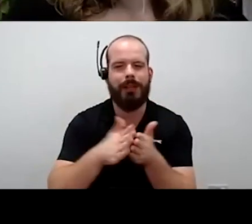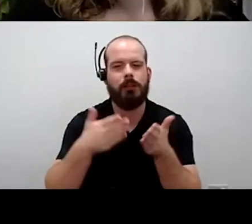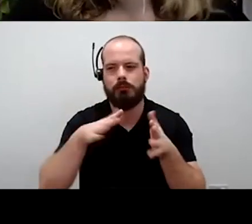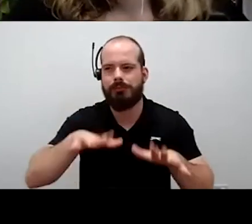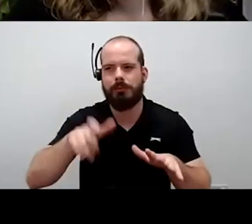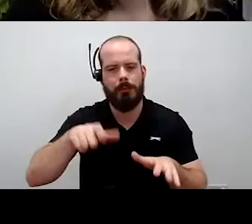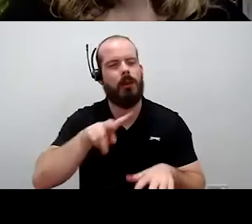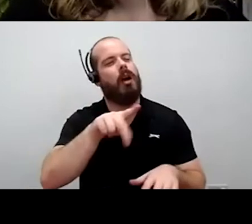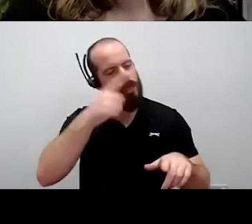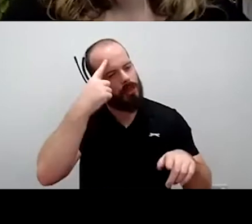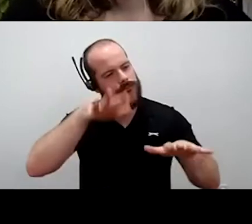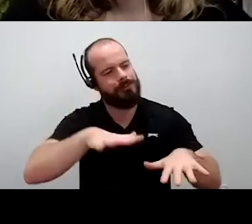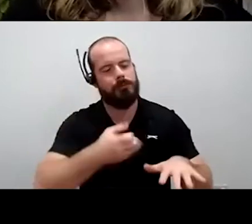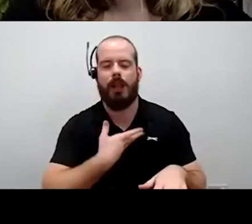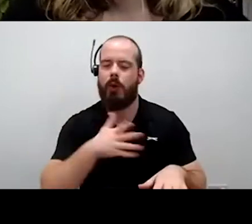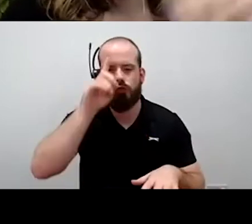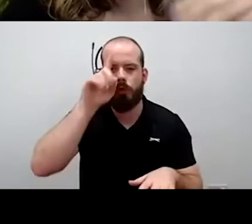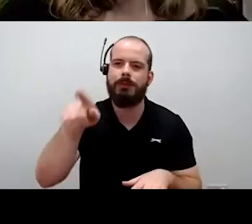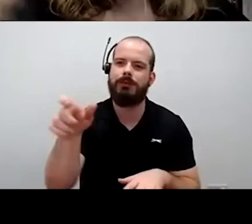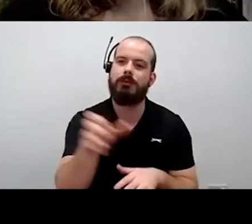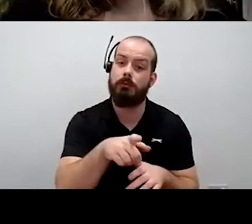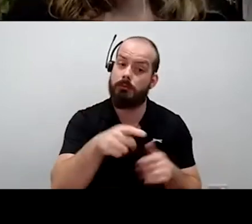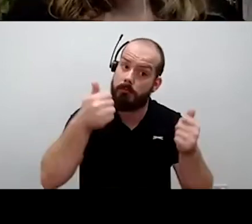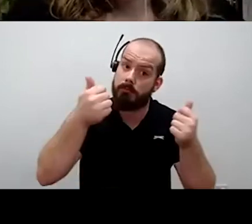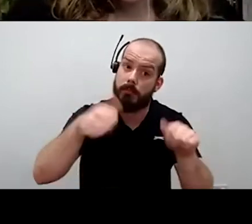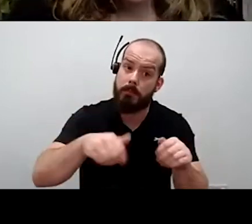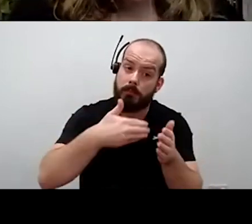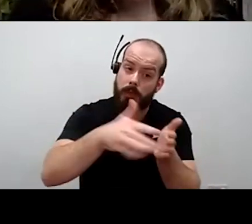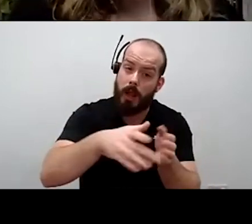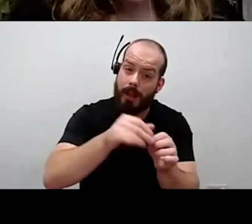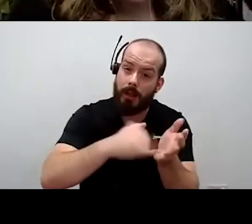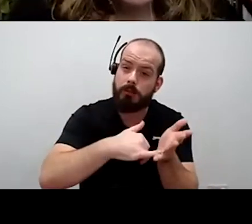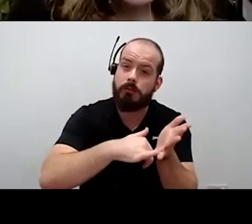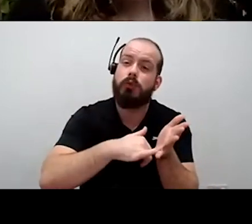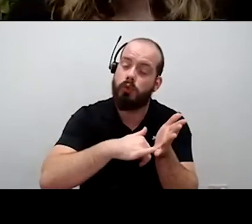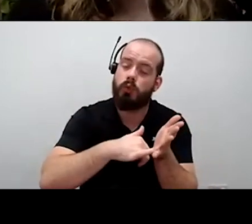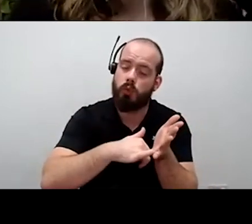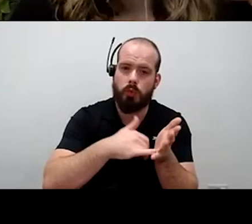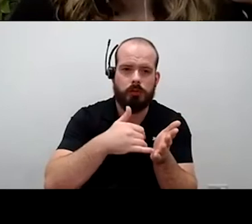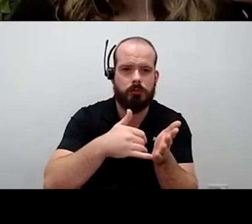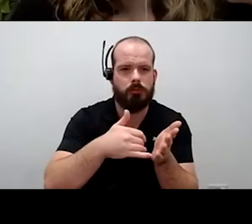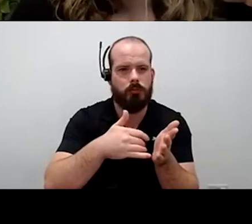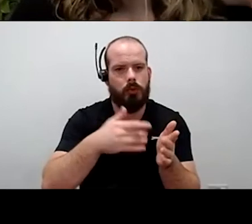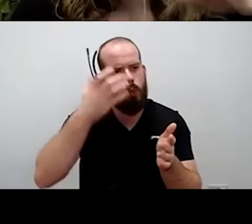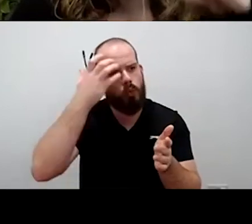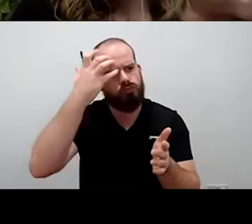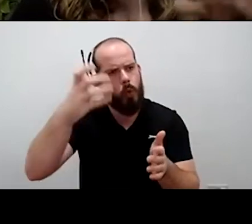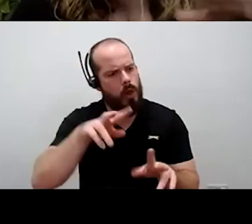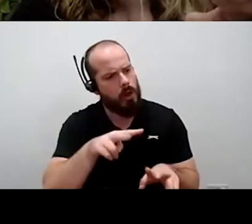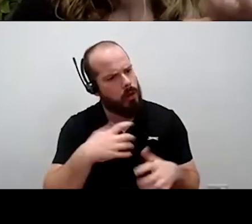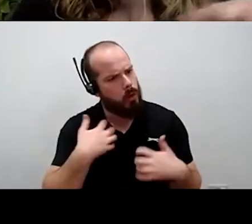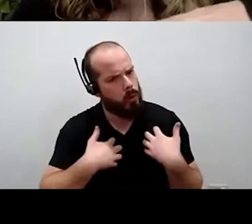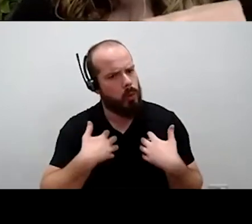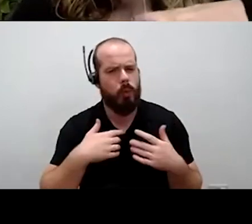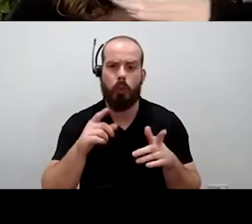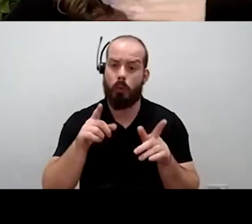and managed to sell firstly to the royalty and then to the rest of the country the idea of coal power. And loads of people at the time were very